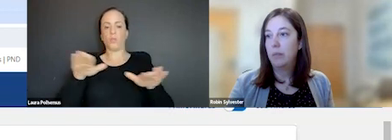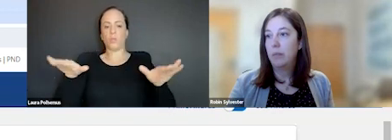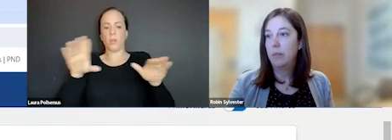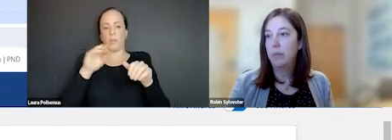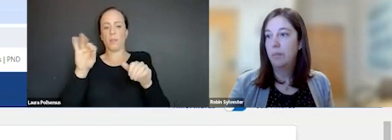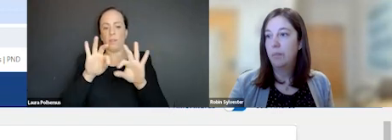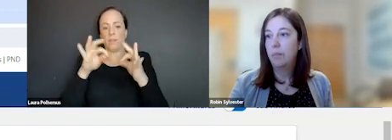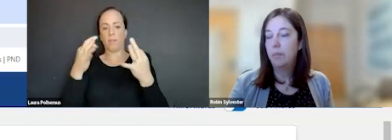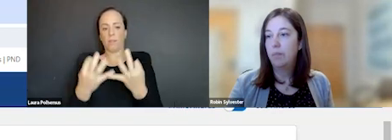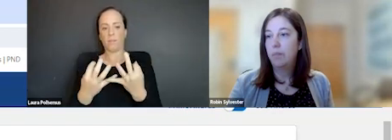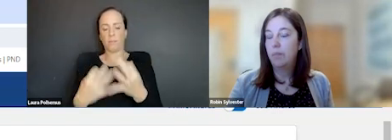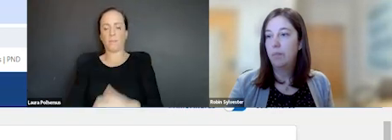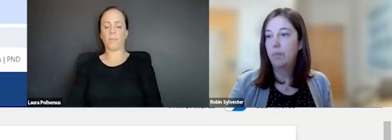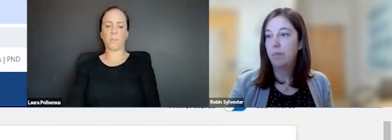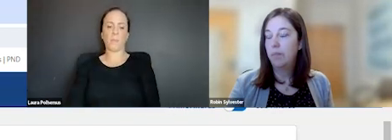Families.